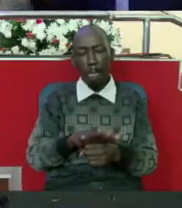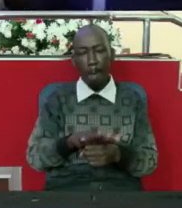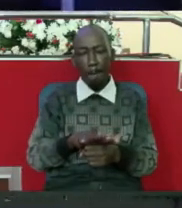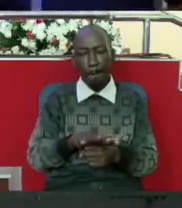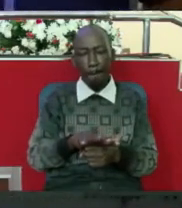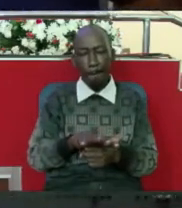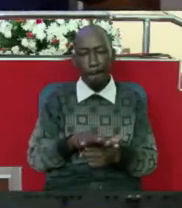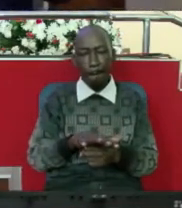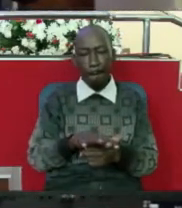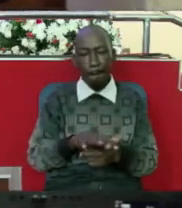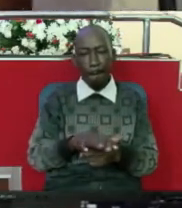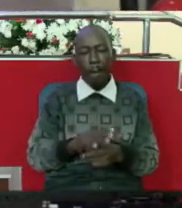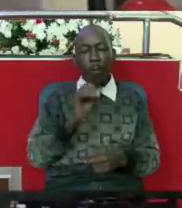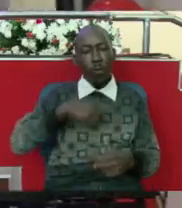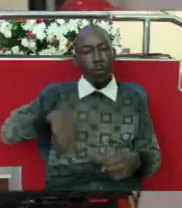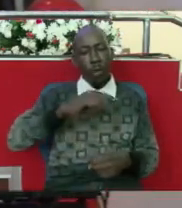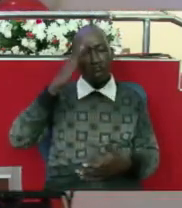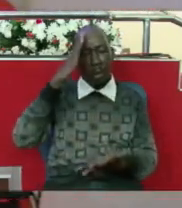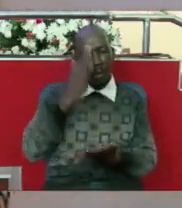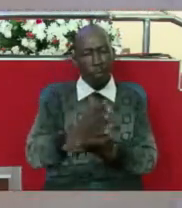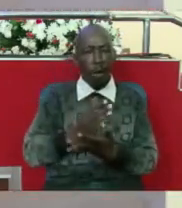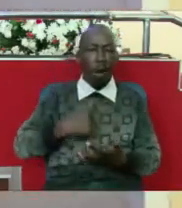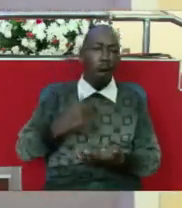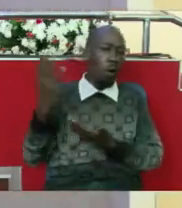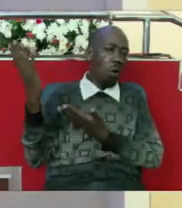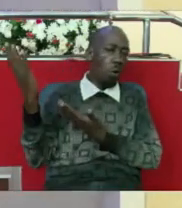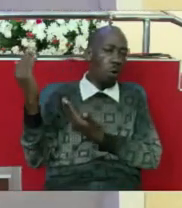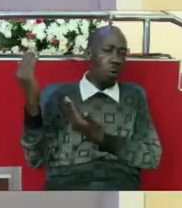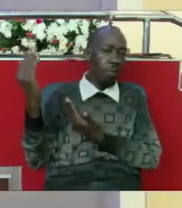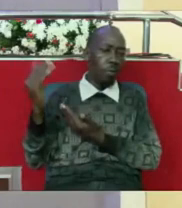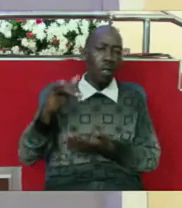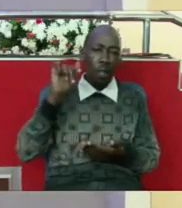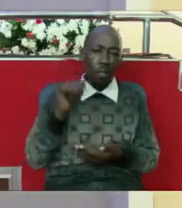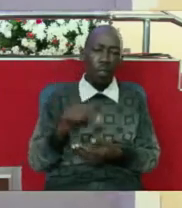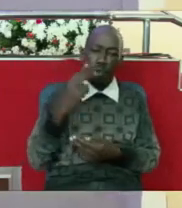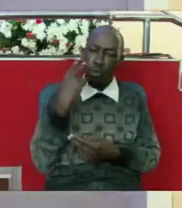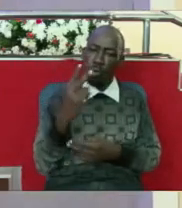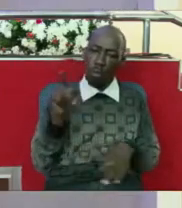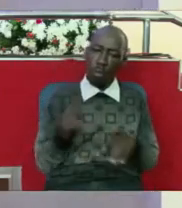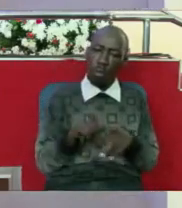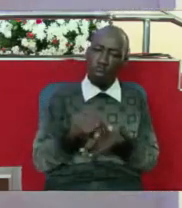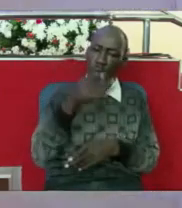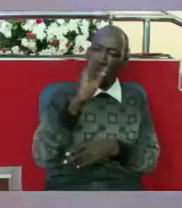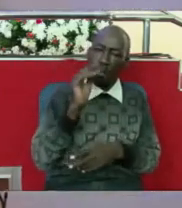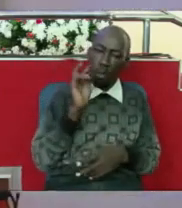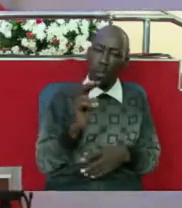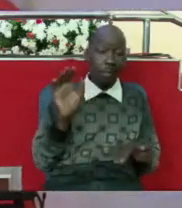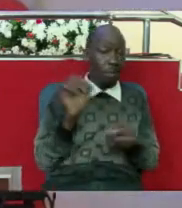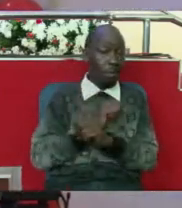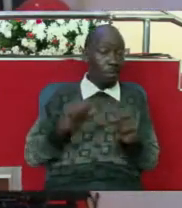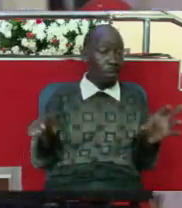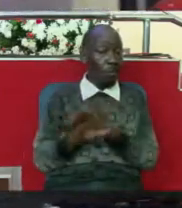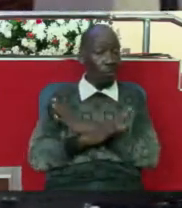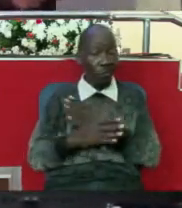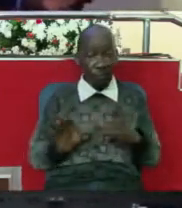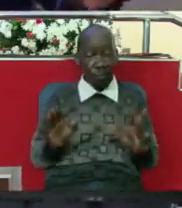And we're going to believe our hope, what this looks like when God gets done with it, and we're